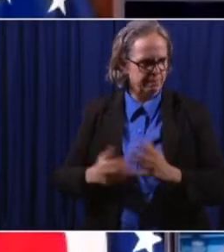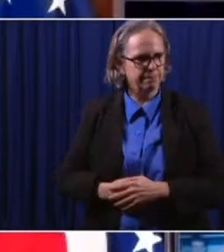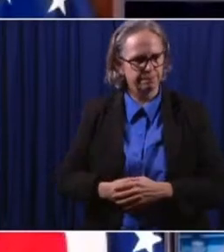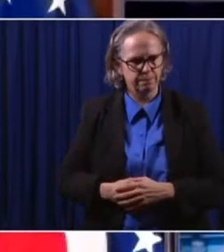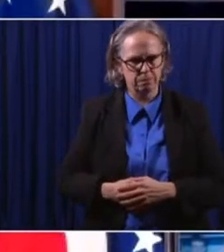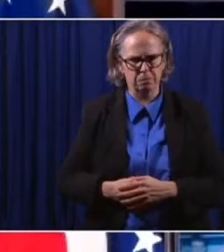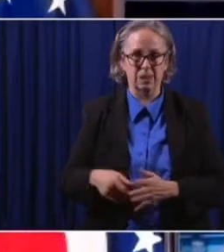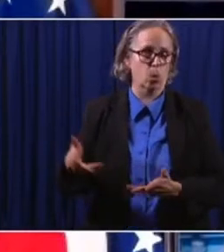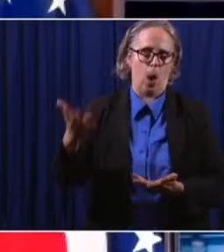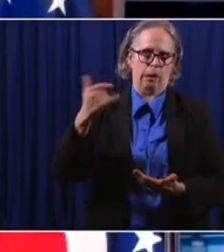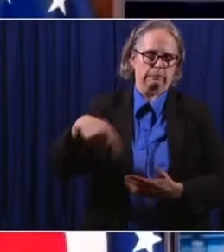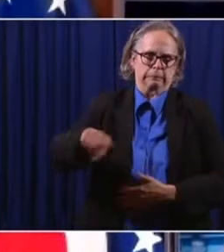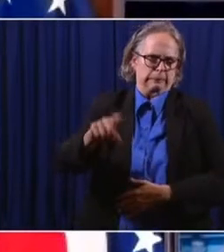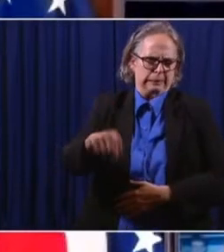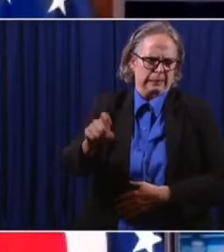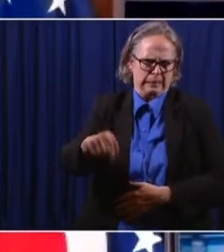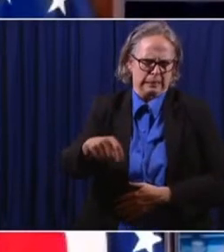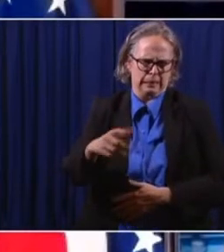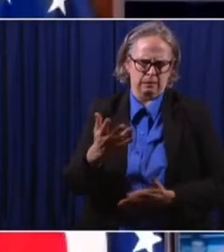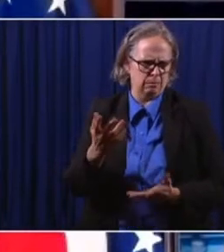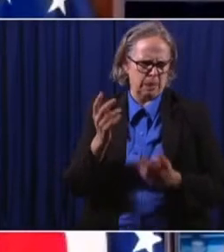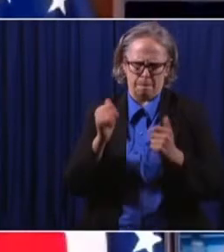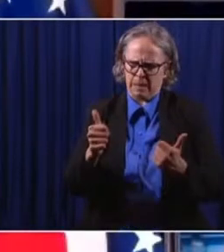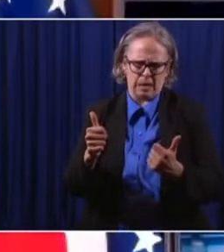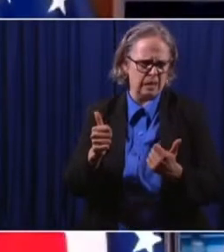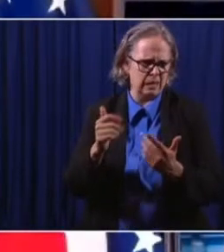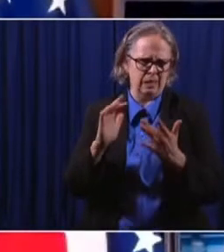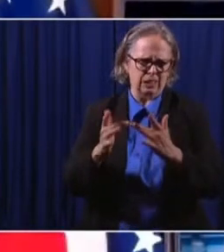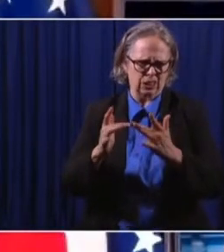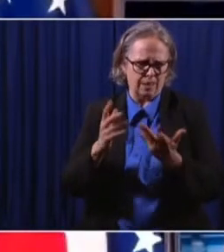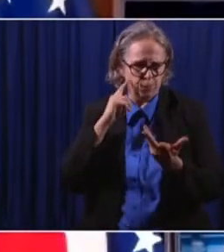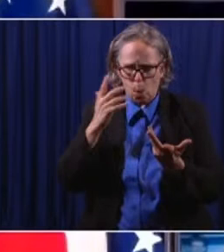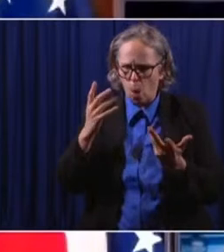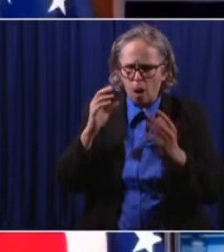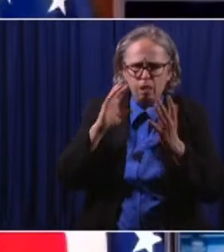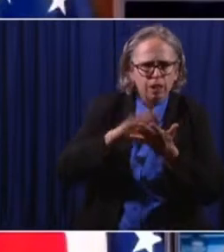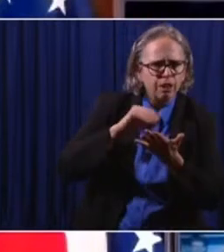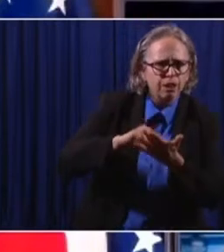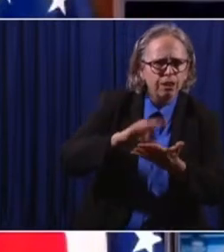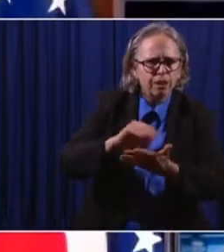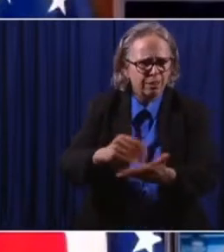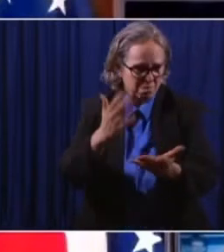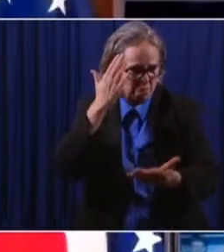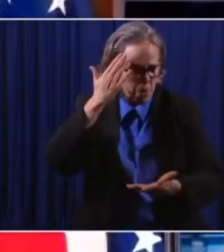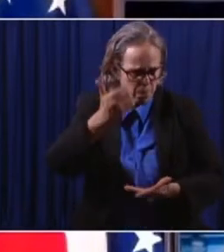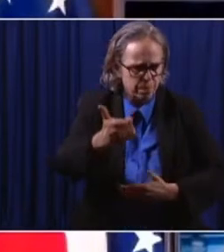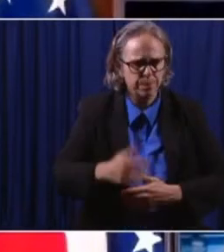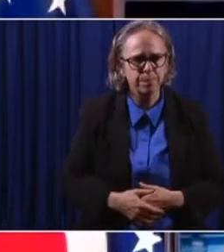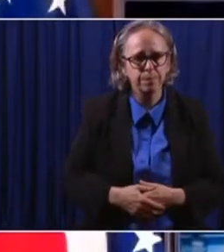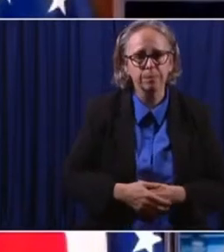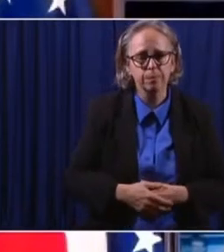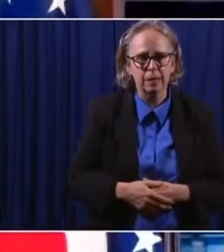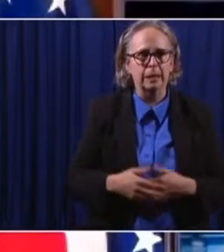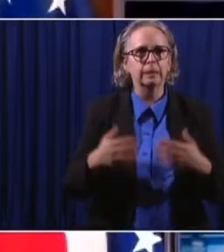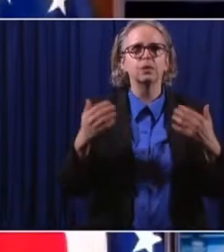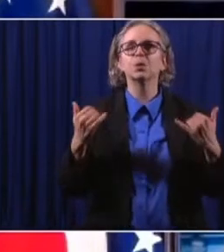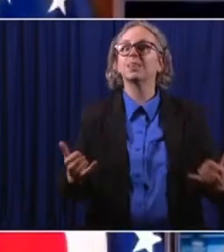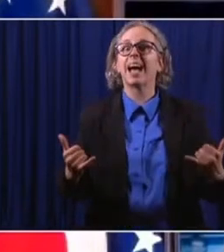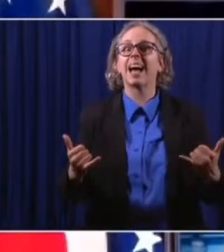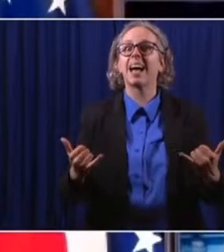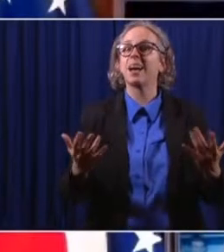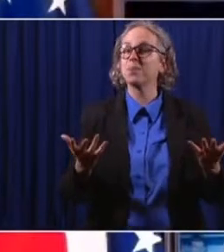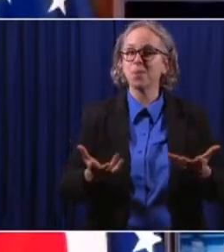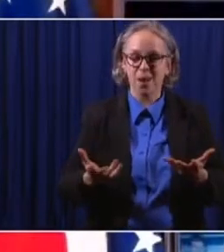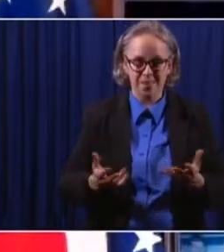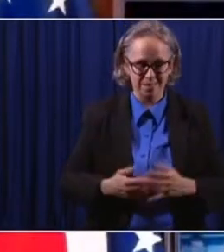so they could continue their education during the pandemic. Today, we are making the awards of those grants.